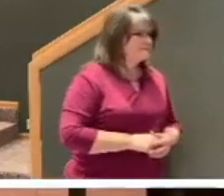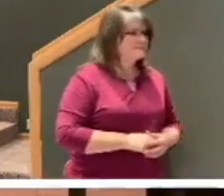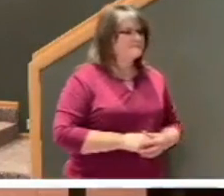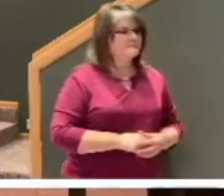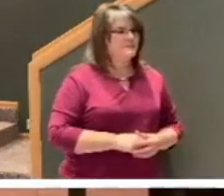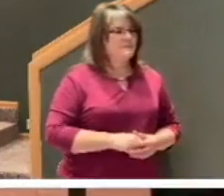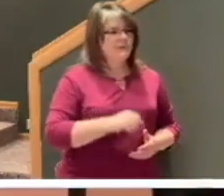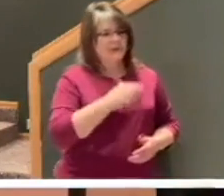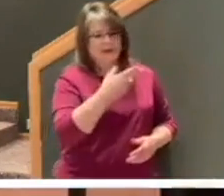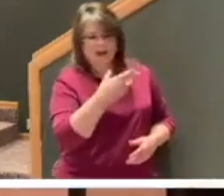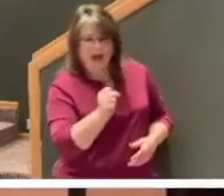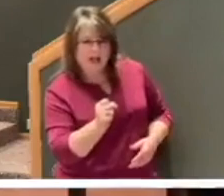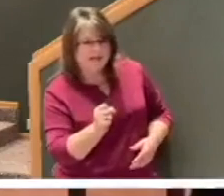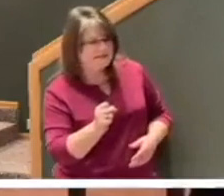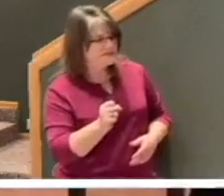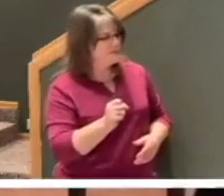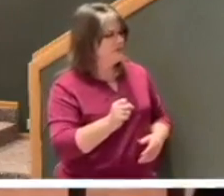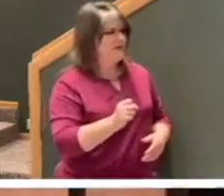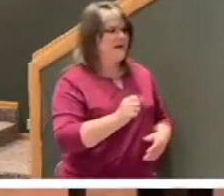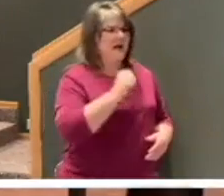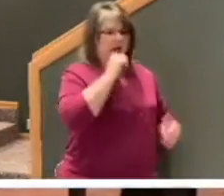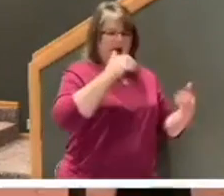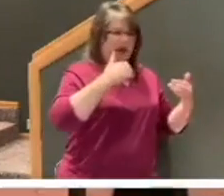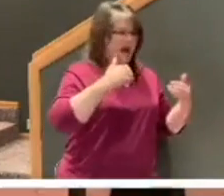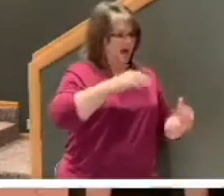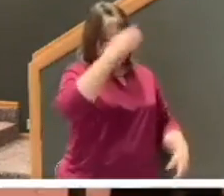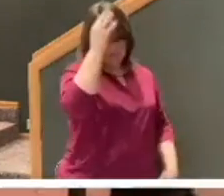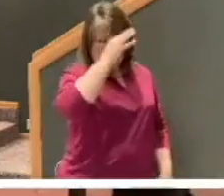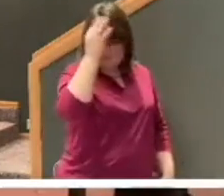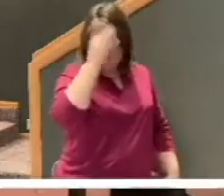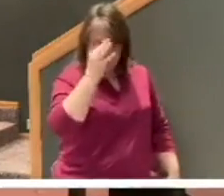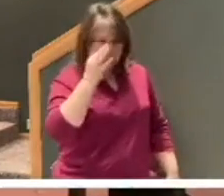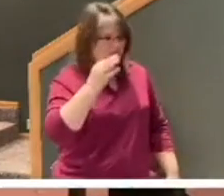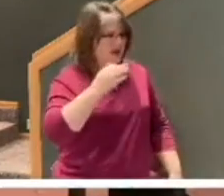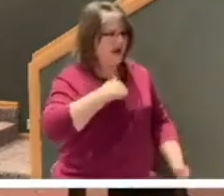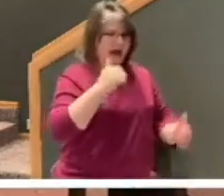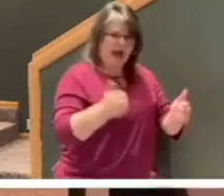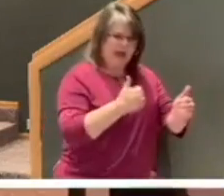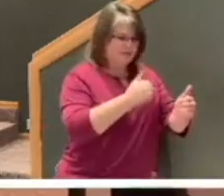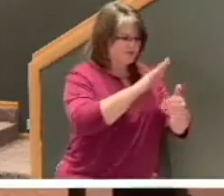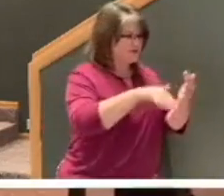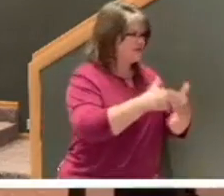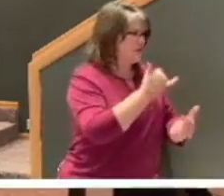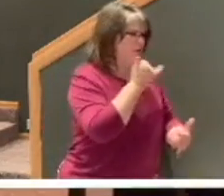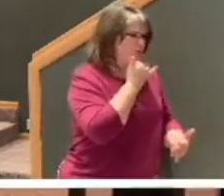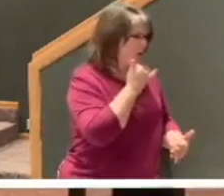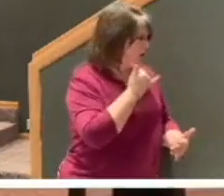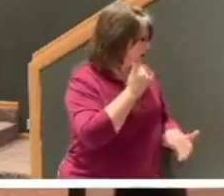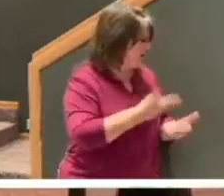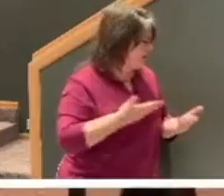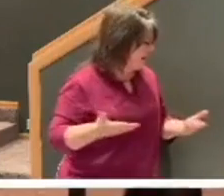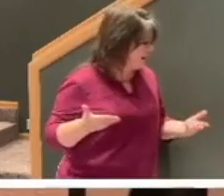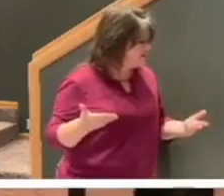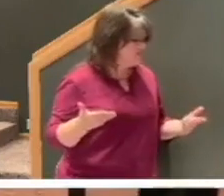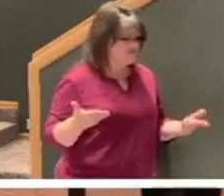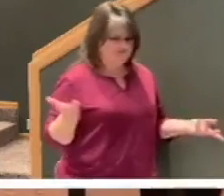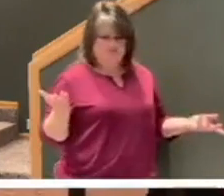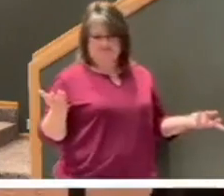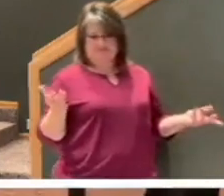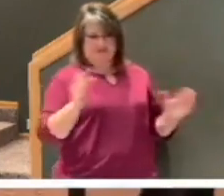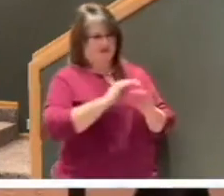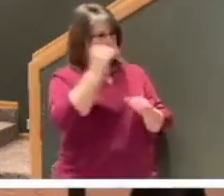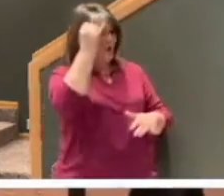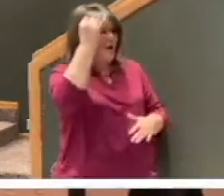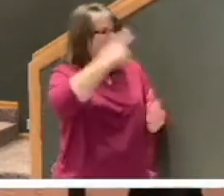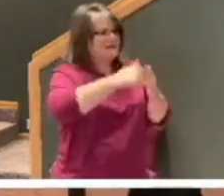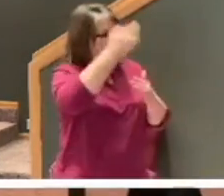high school, man, I didn't even have a clue. I was chasing all the wrong things. And I had no idea what